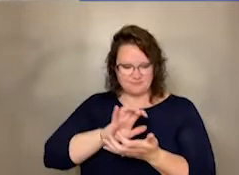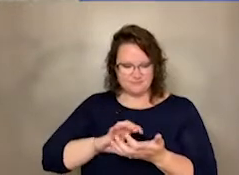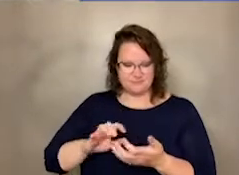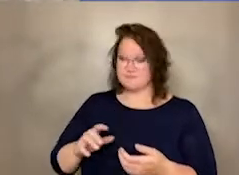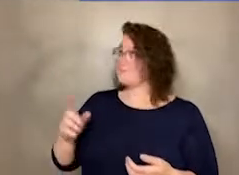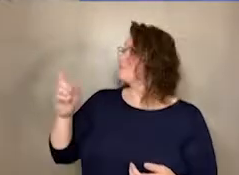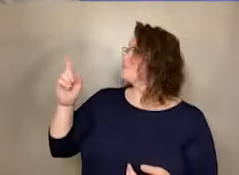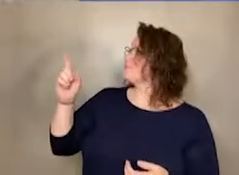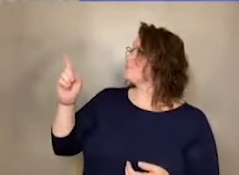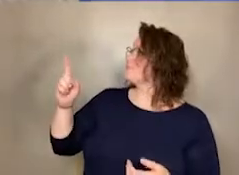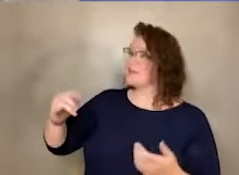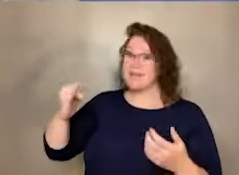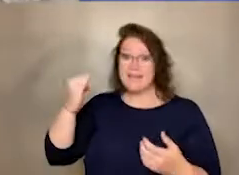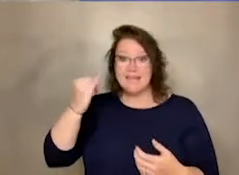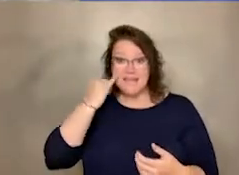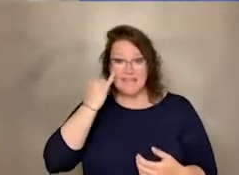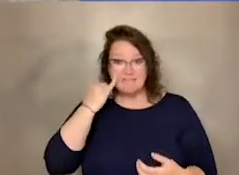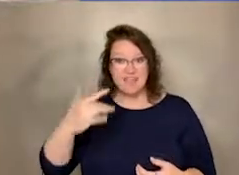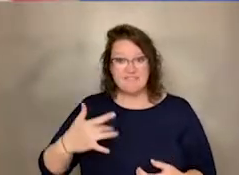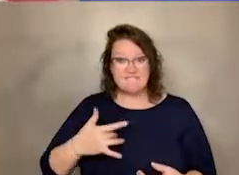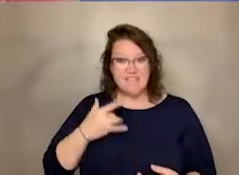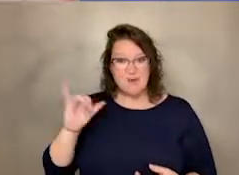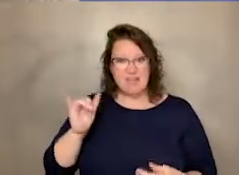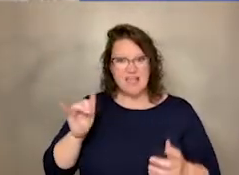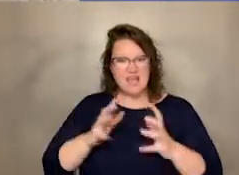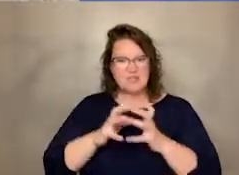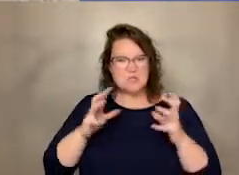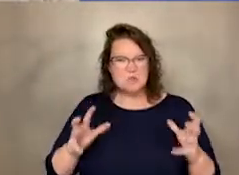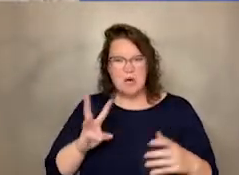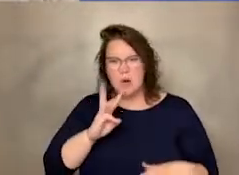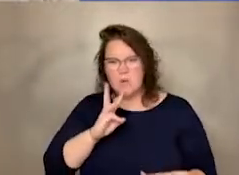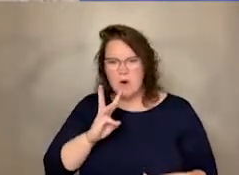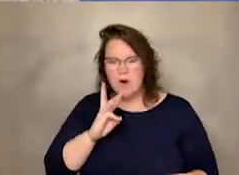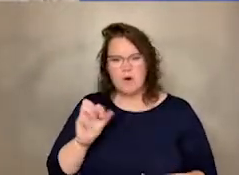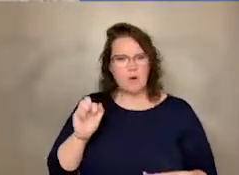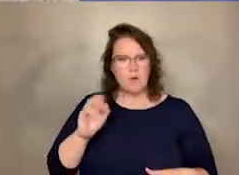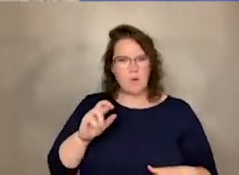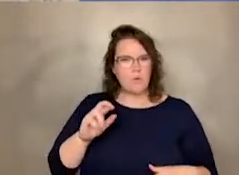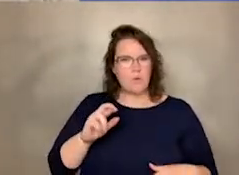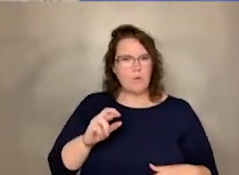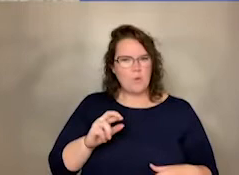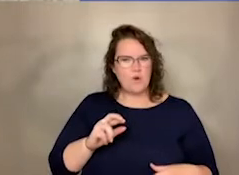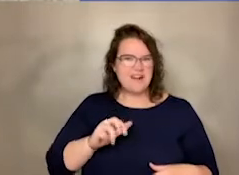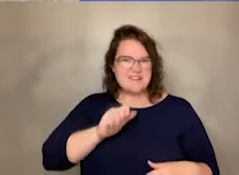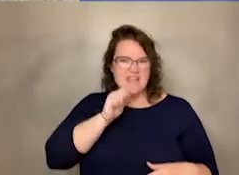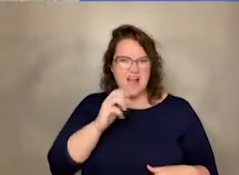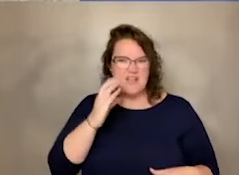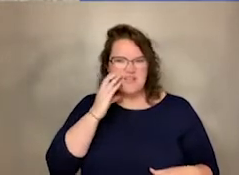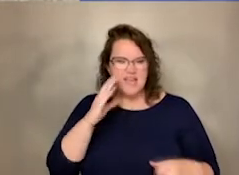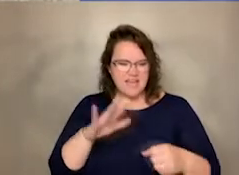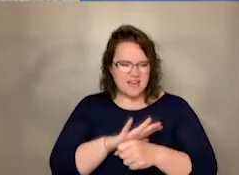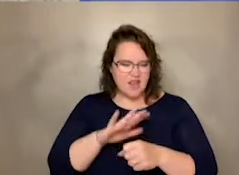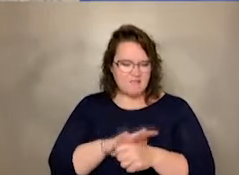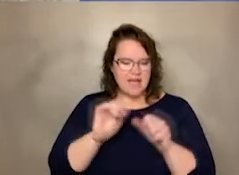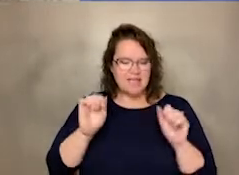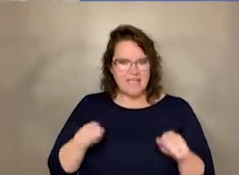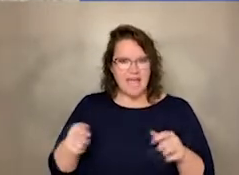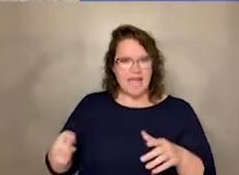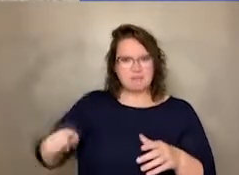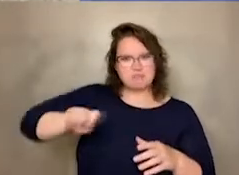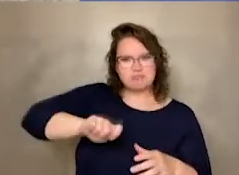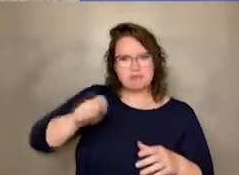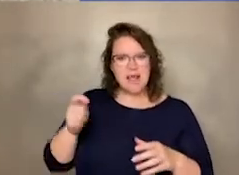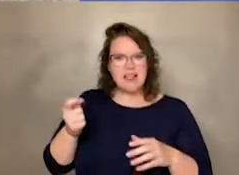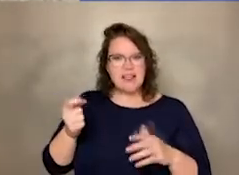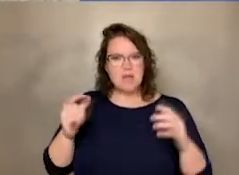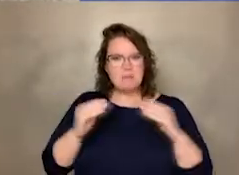If your dough feels like it's too watery or not thick enough, you can add a little bit more flour. You